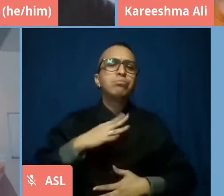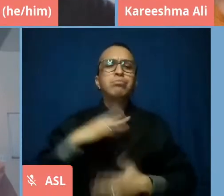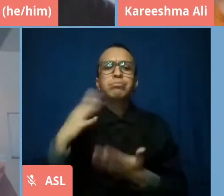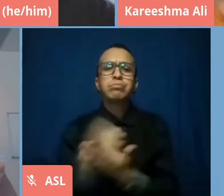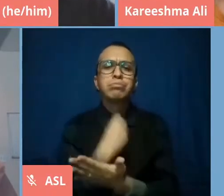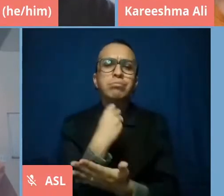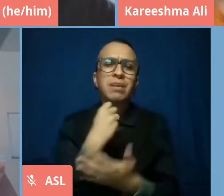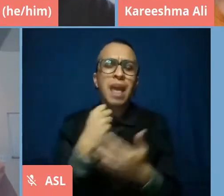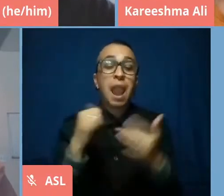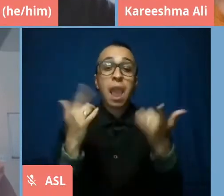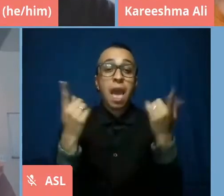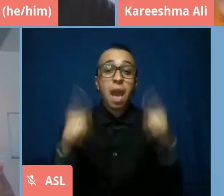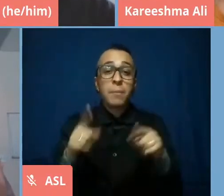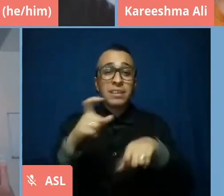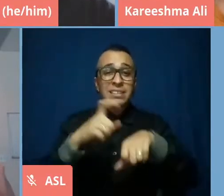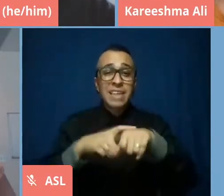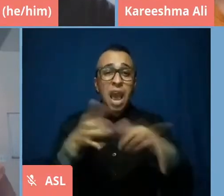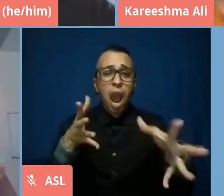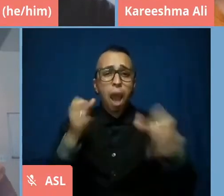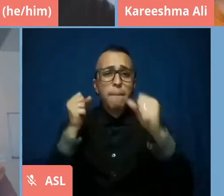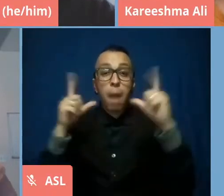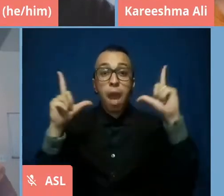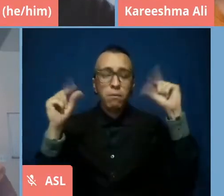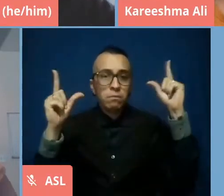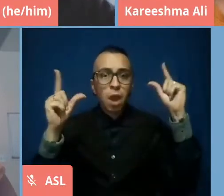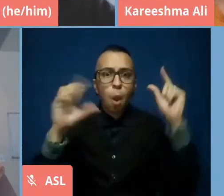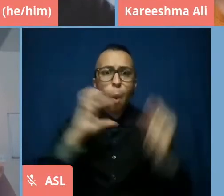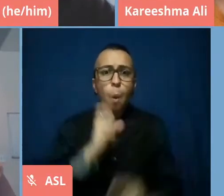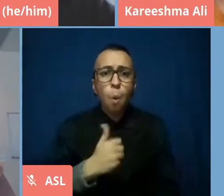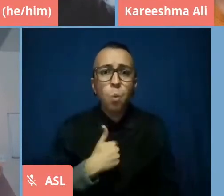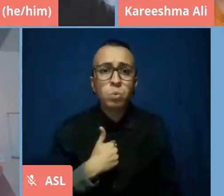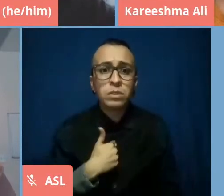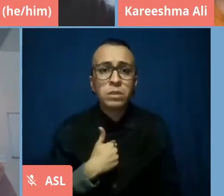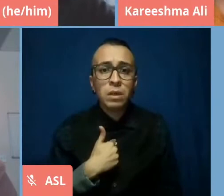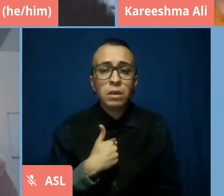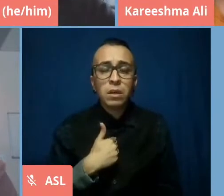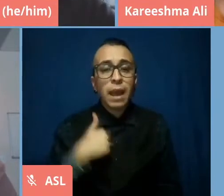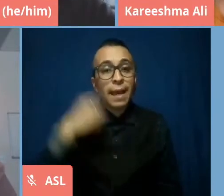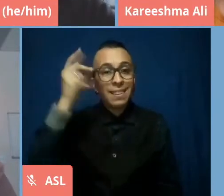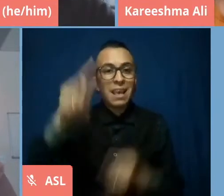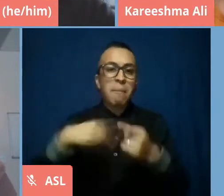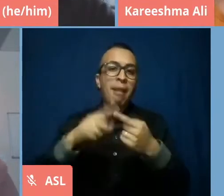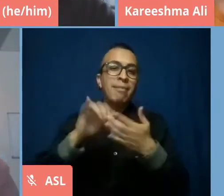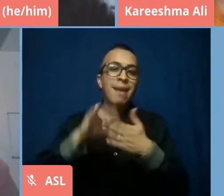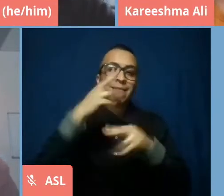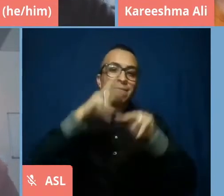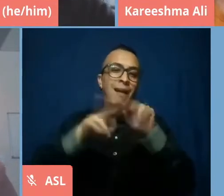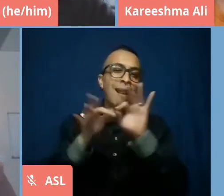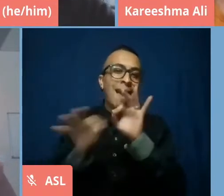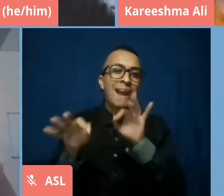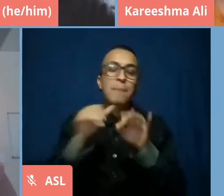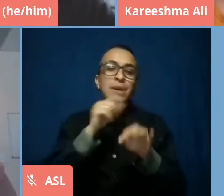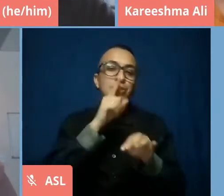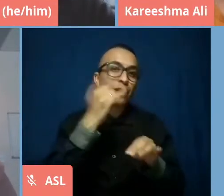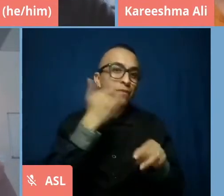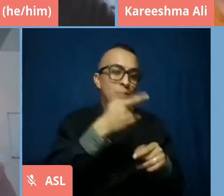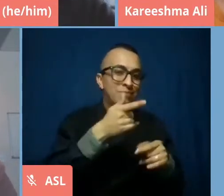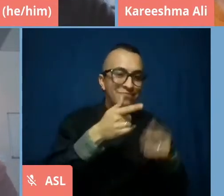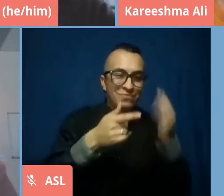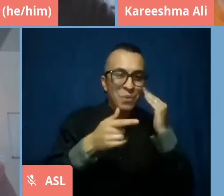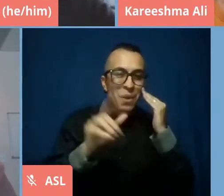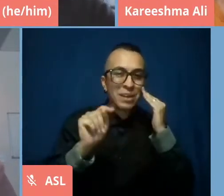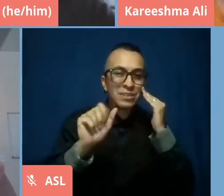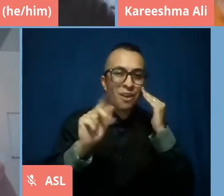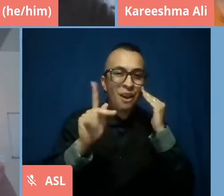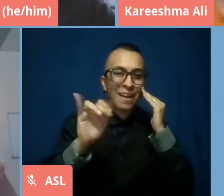I got old. And I think about that one line from, I don't know if you're a fan of Talking Heads, but from Once in